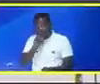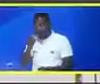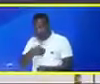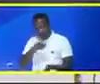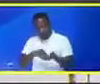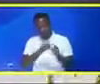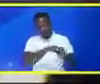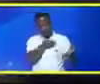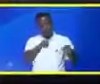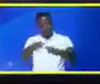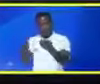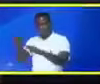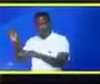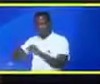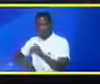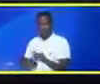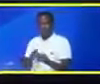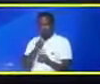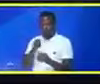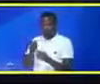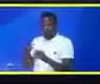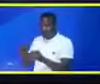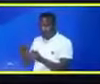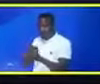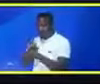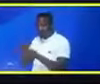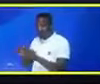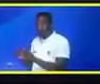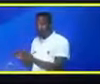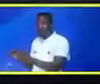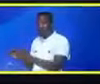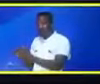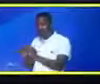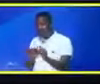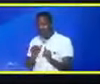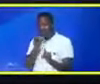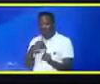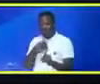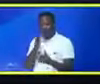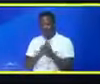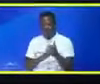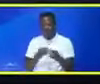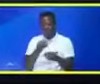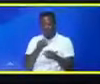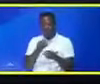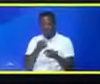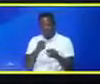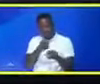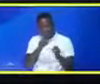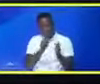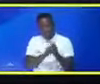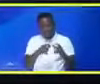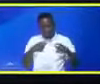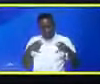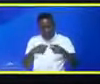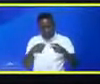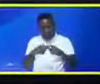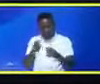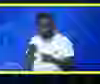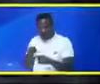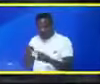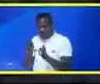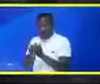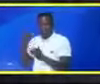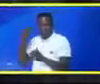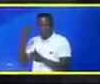keys are not all the same? There are keys that are cards. There are keys that are metallic objects that you swing left or right a